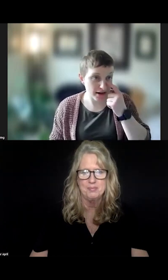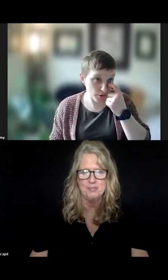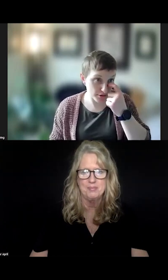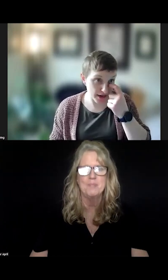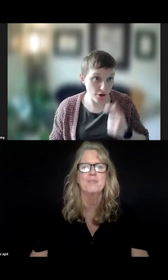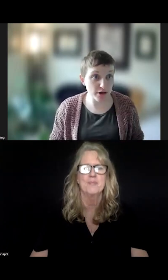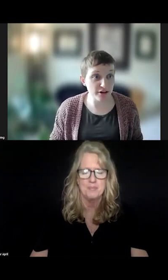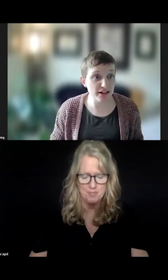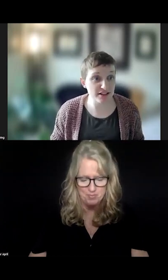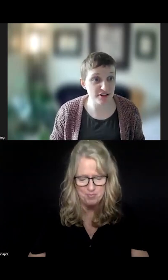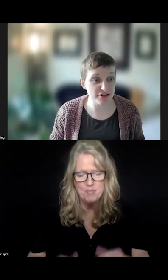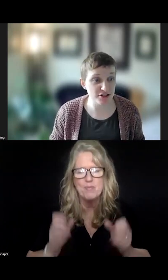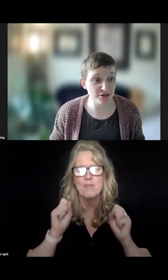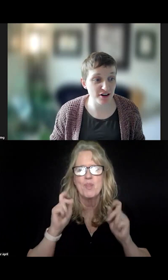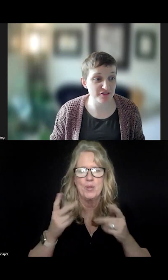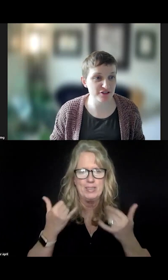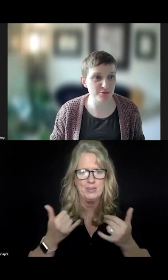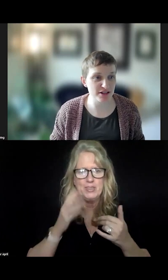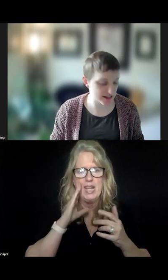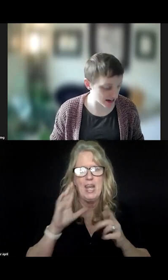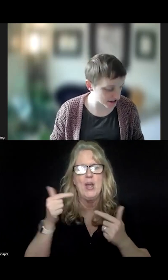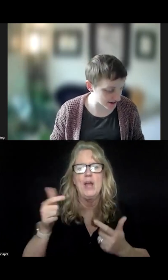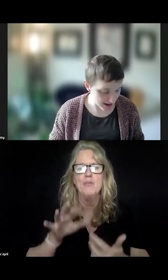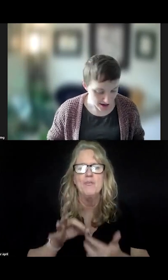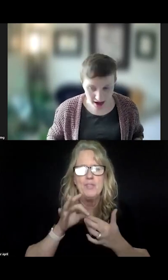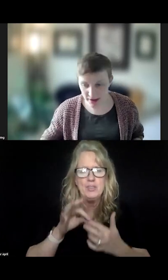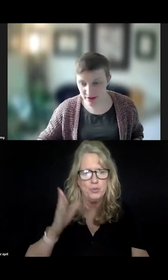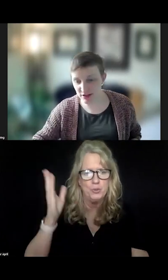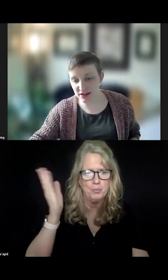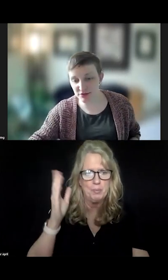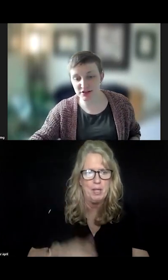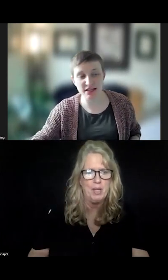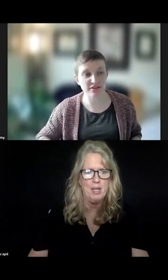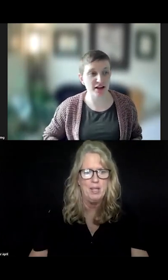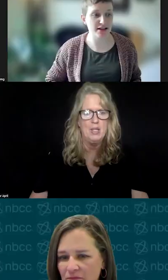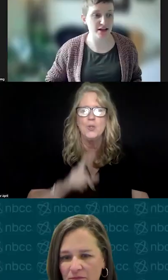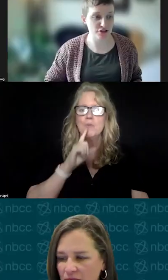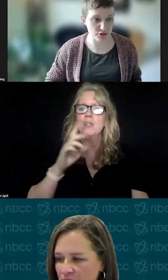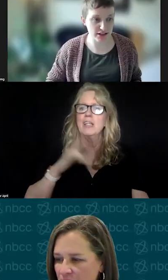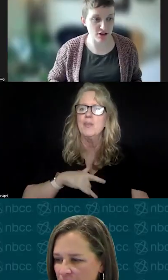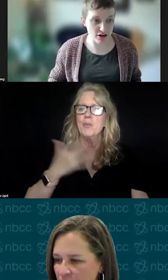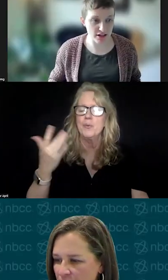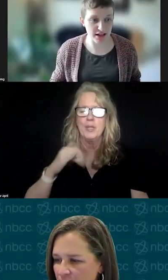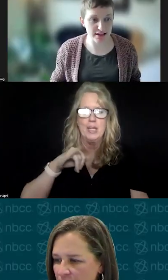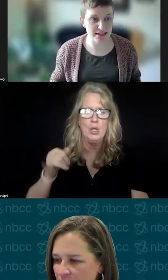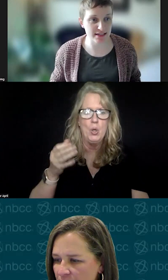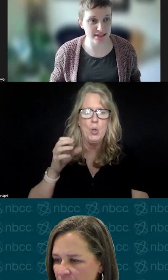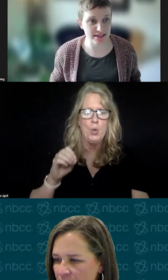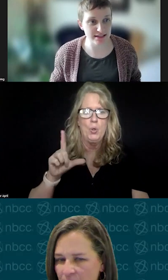All right, well, now we are going to turn to our featured presentation, and really thrilled to invite Jolie